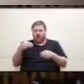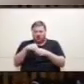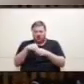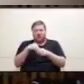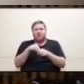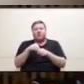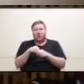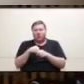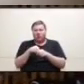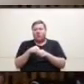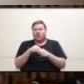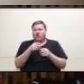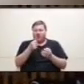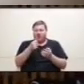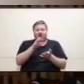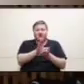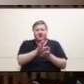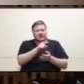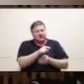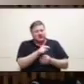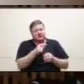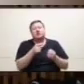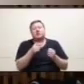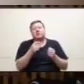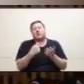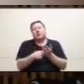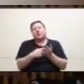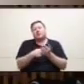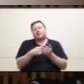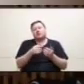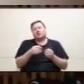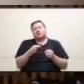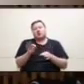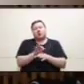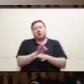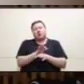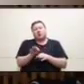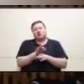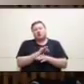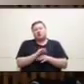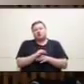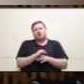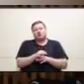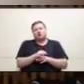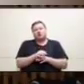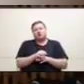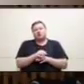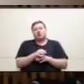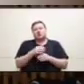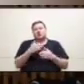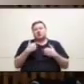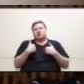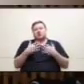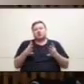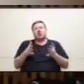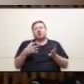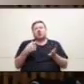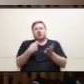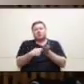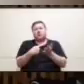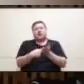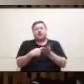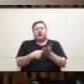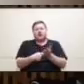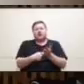we have concluded all the payment arrangements with them. And as we speak now, we have started to pay the current